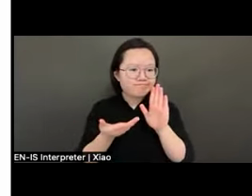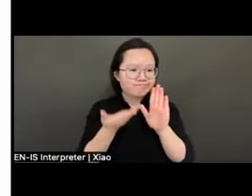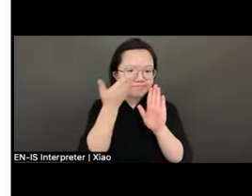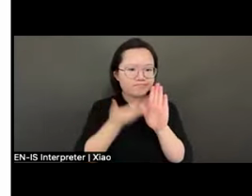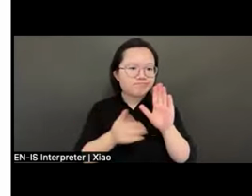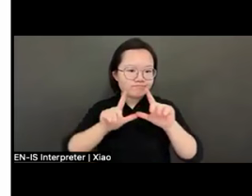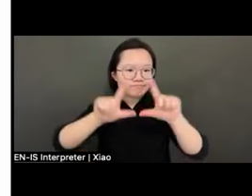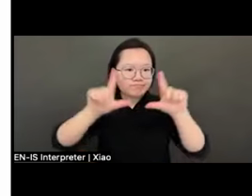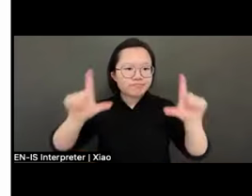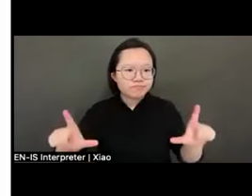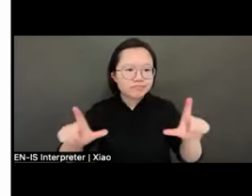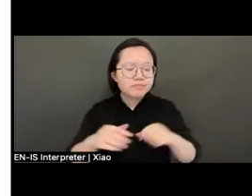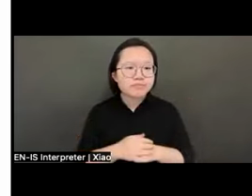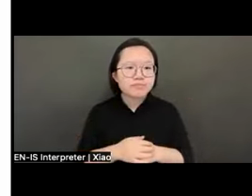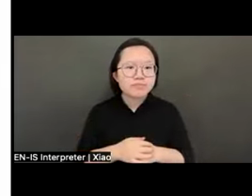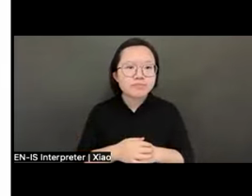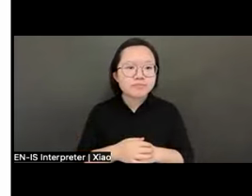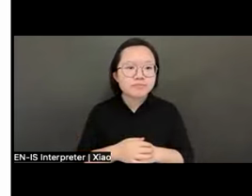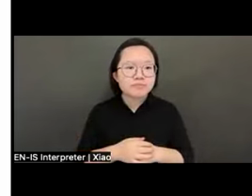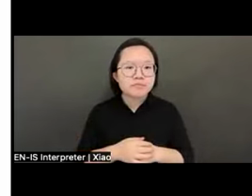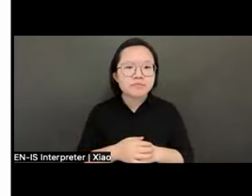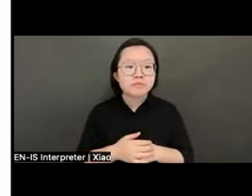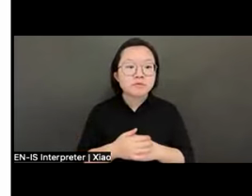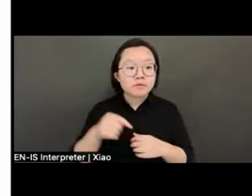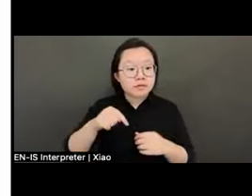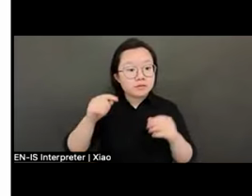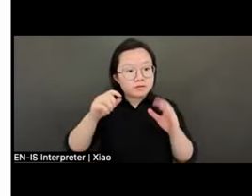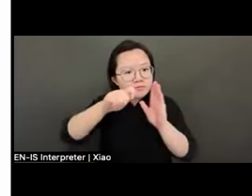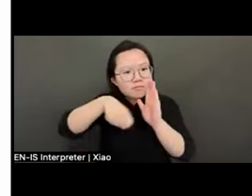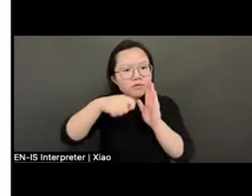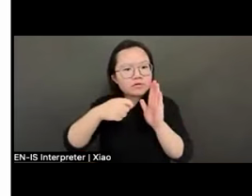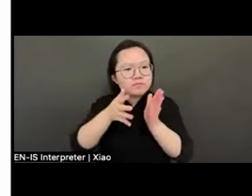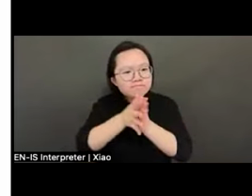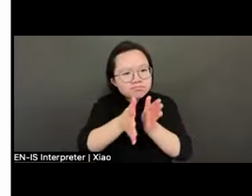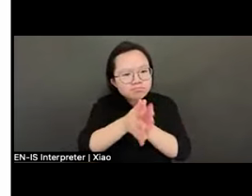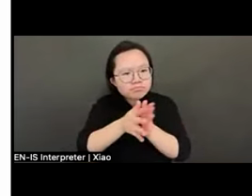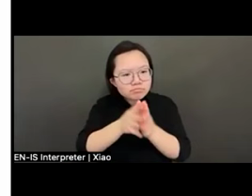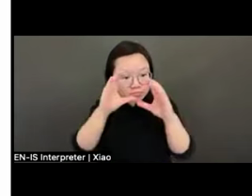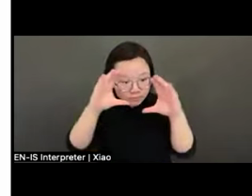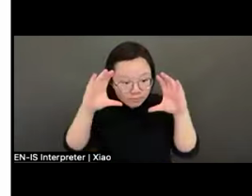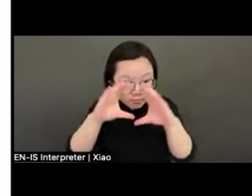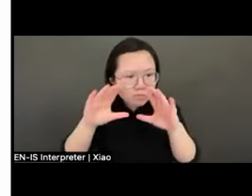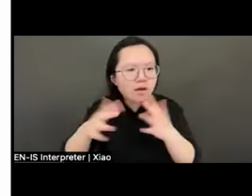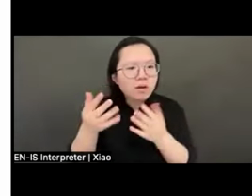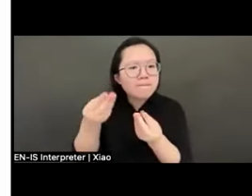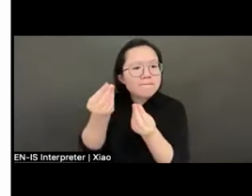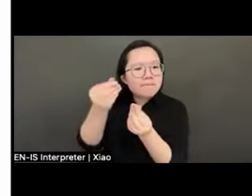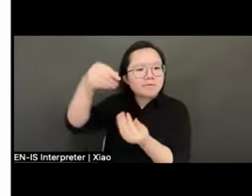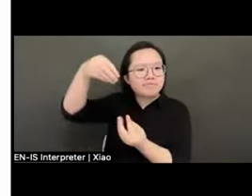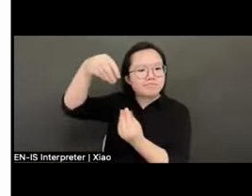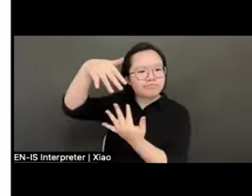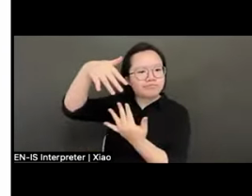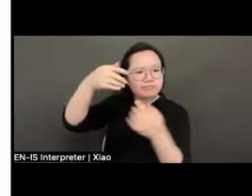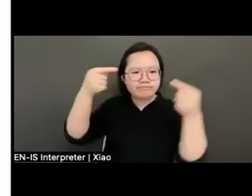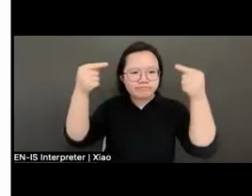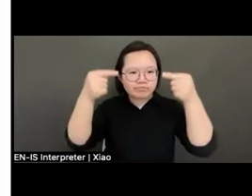really focuses on the narrative and the budget template of the cooperation grants. We already